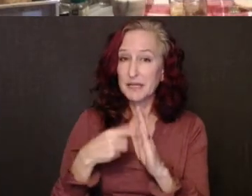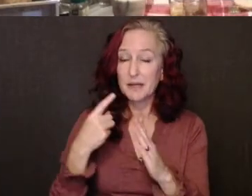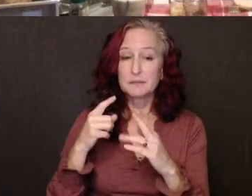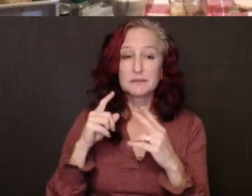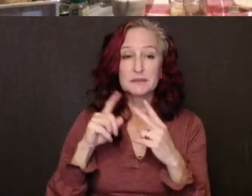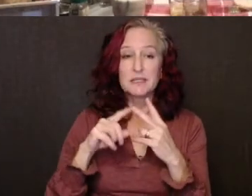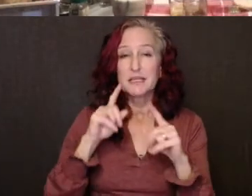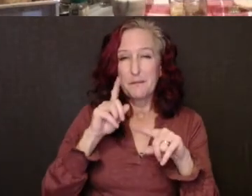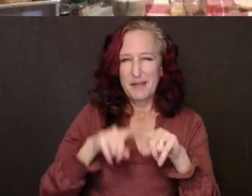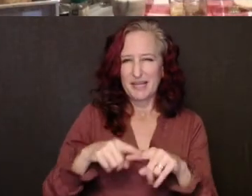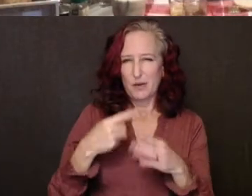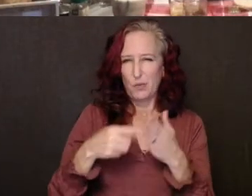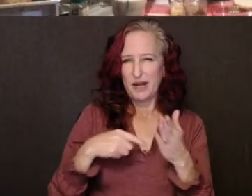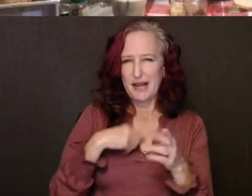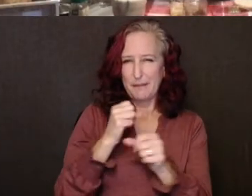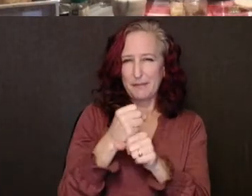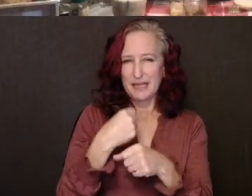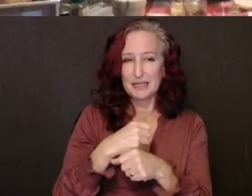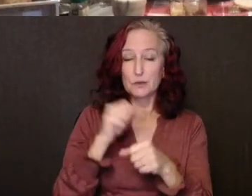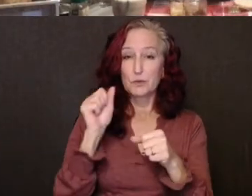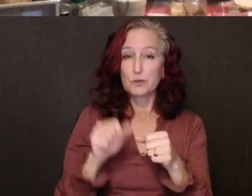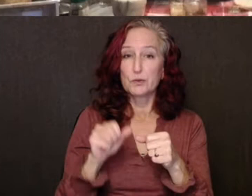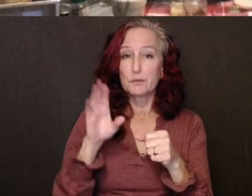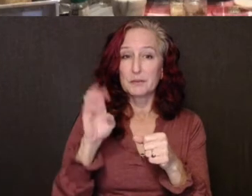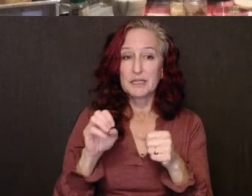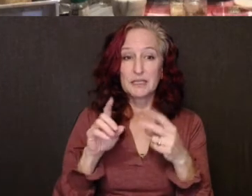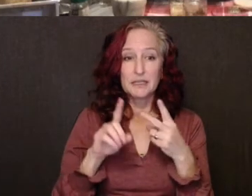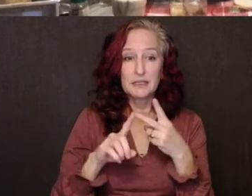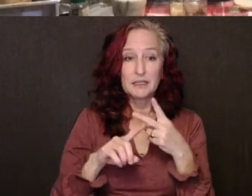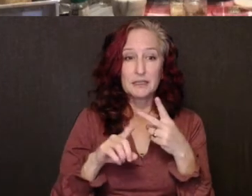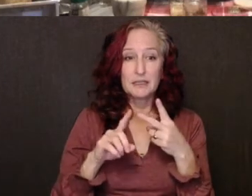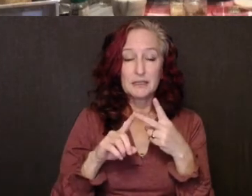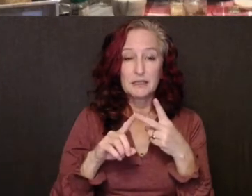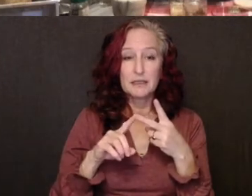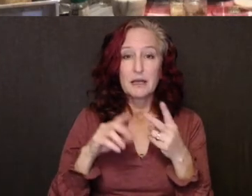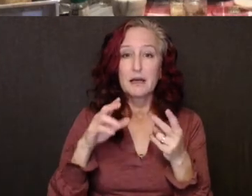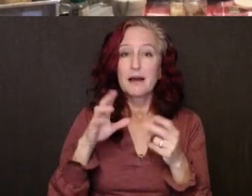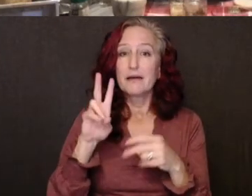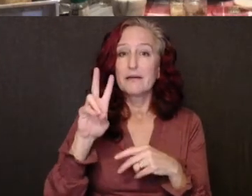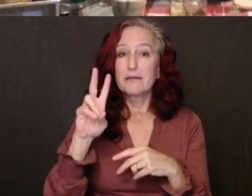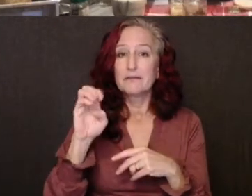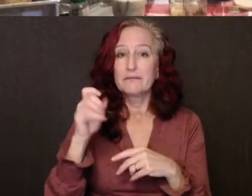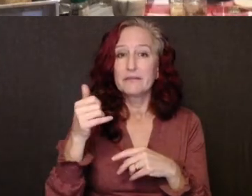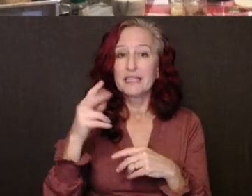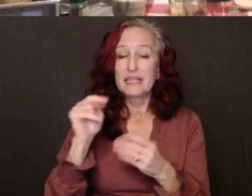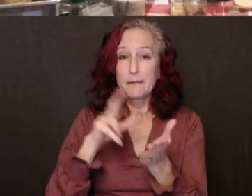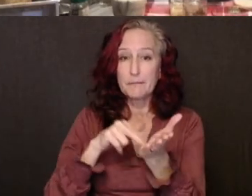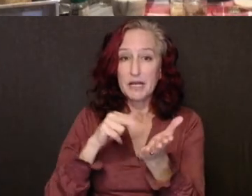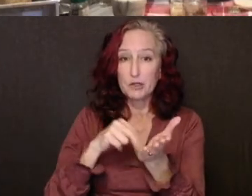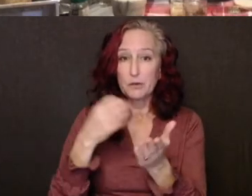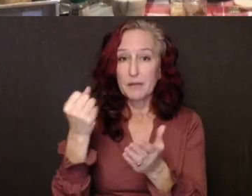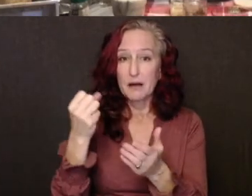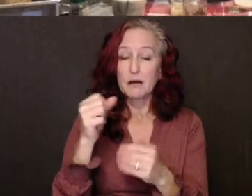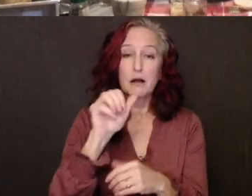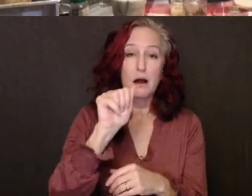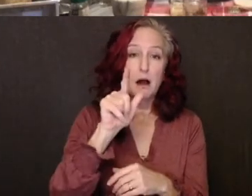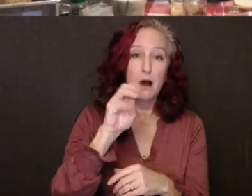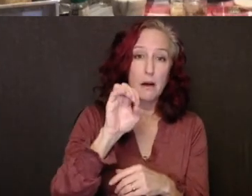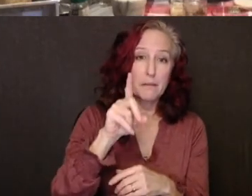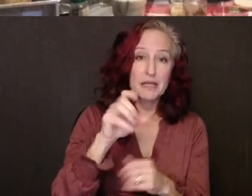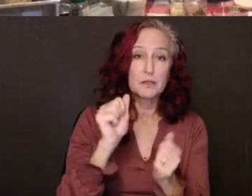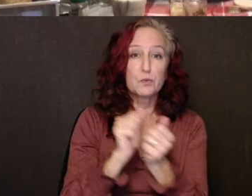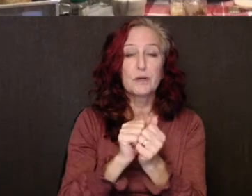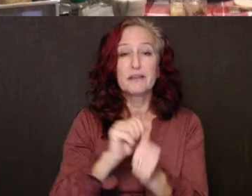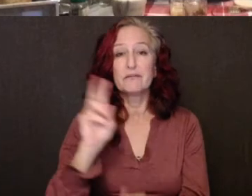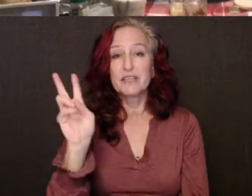Cool. So what do you find to use for like egg substitutes? Yeah, I think applesauce